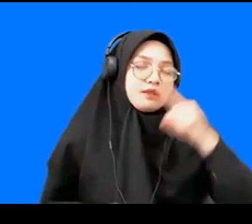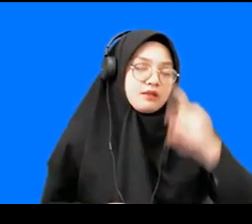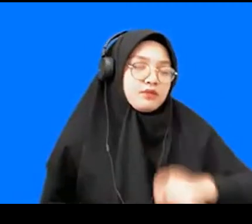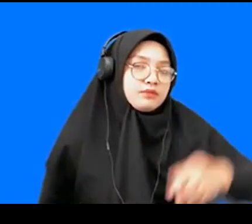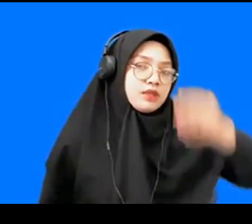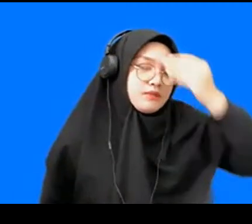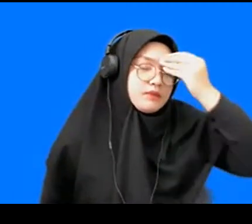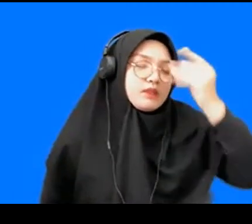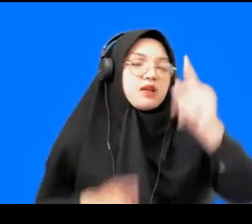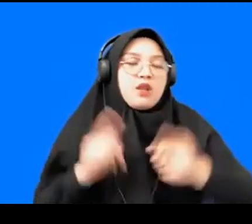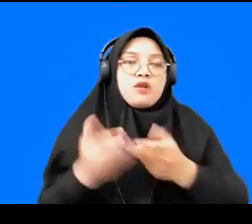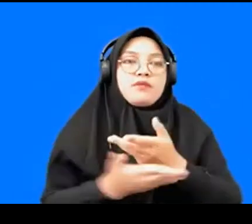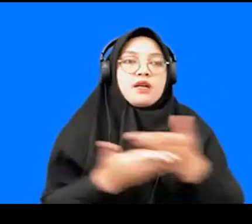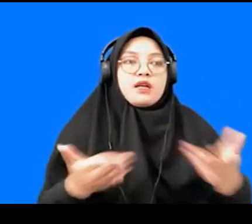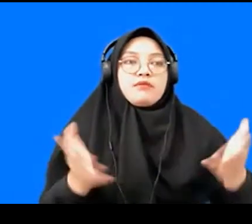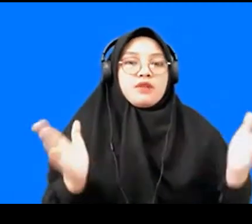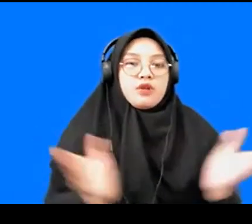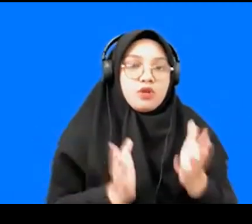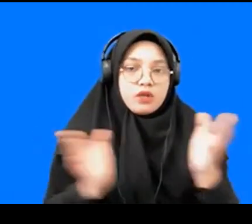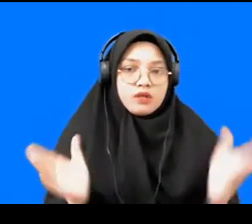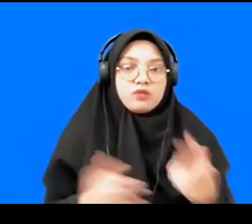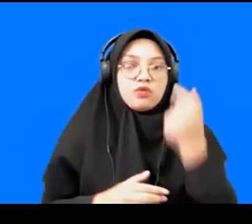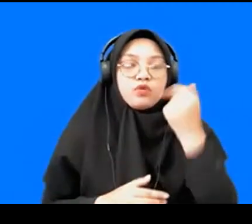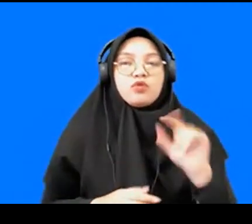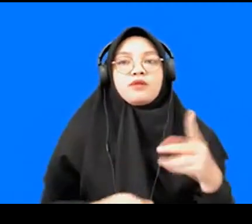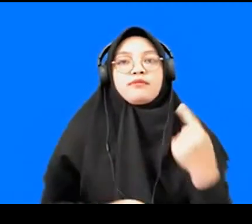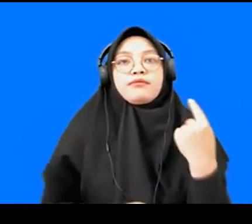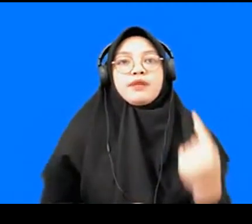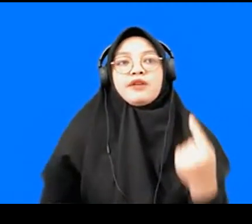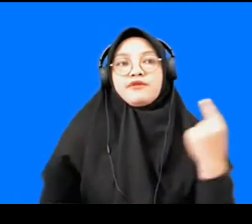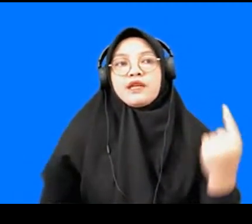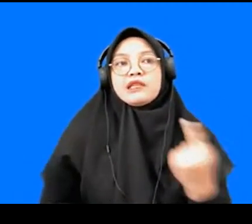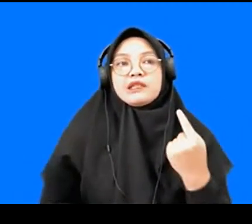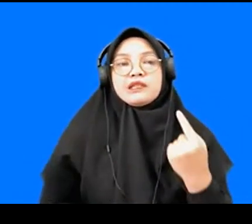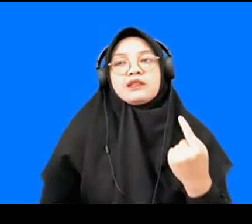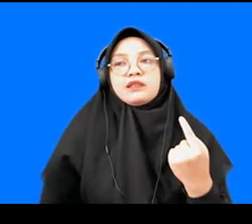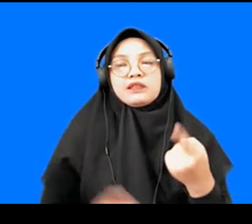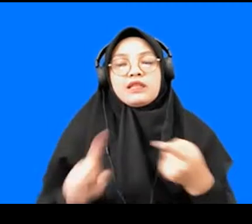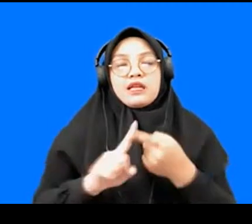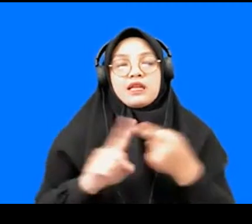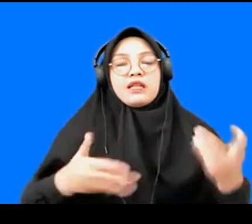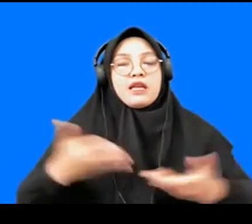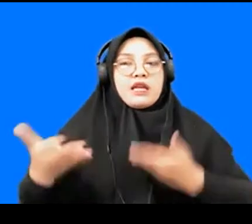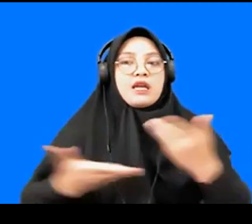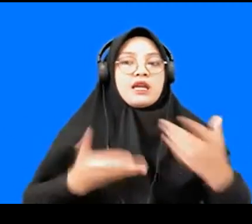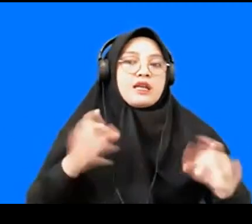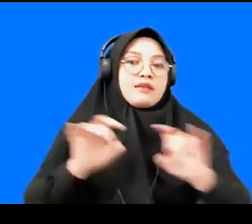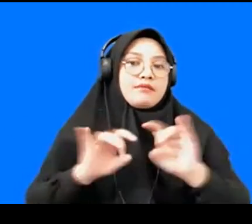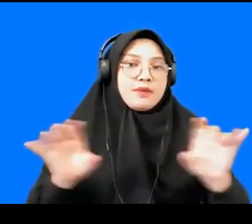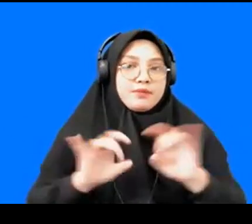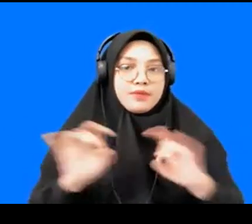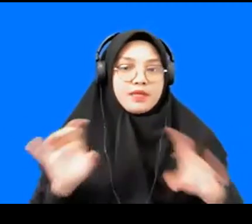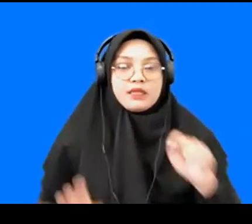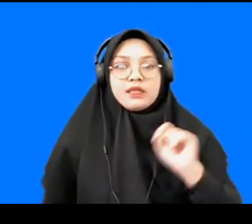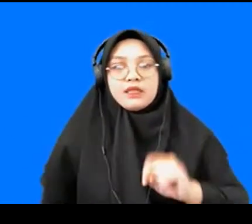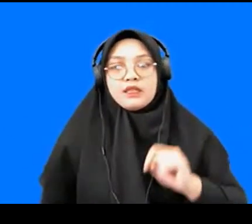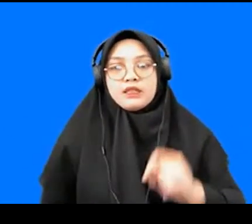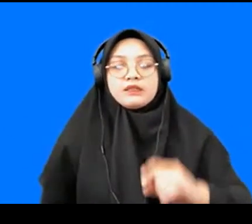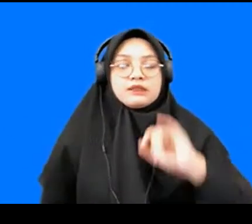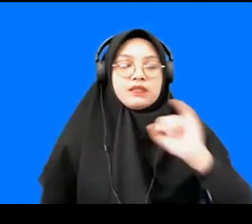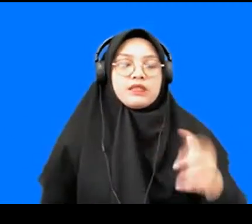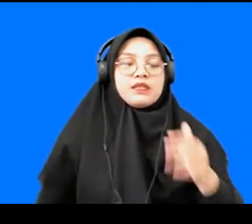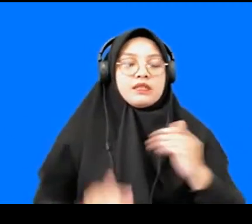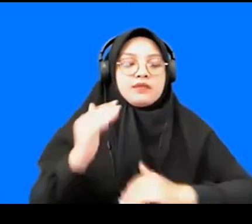and financialization of public services. And it makes it tougher for the marginalized, the